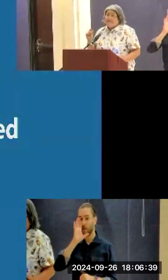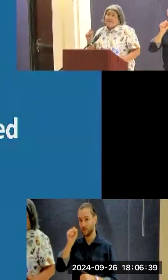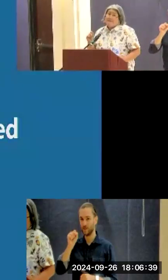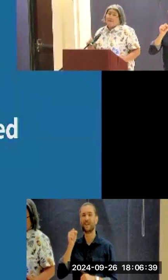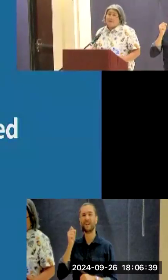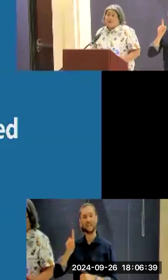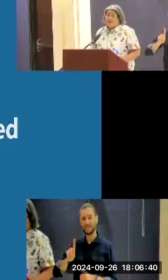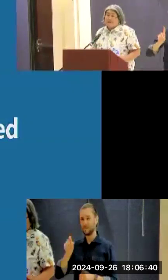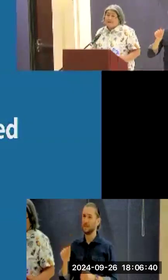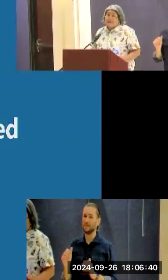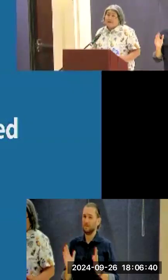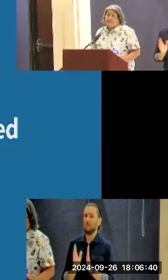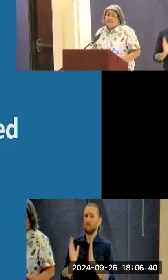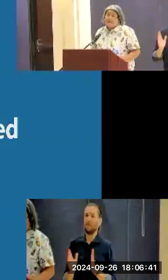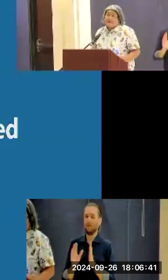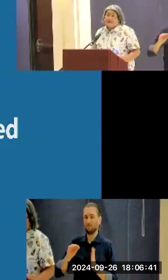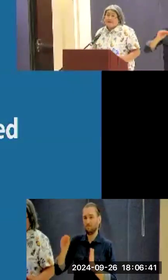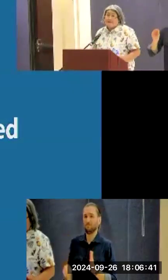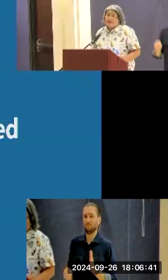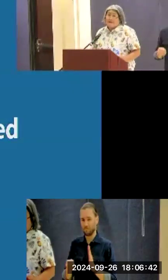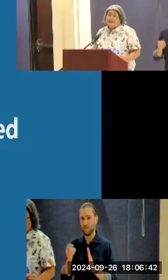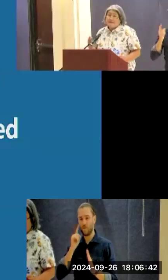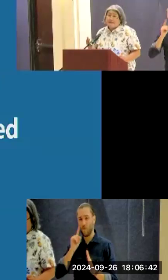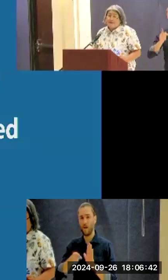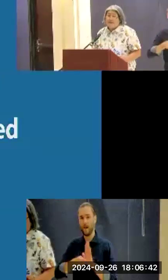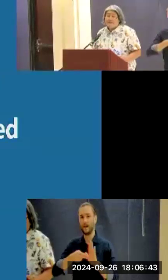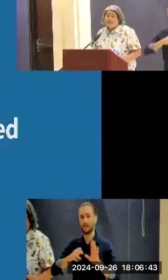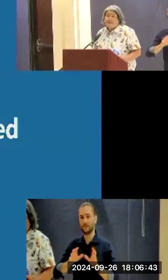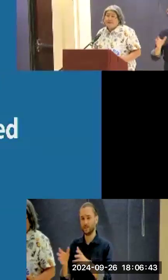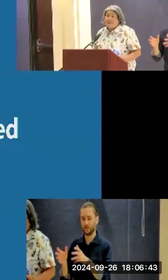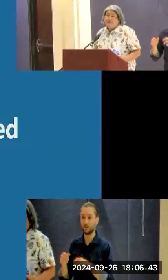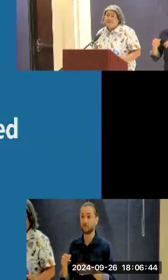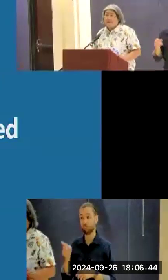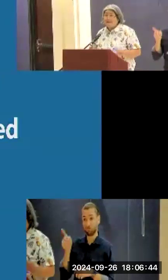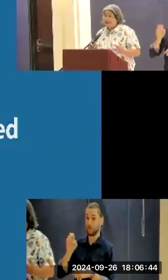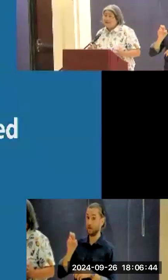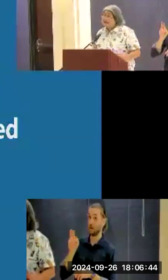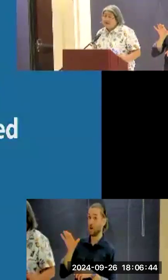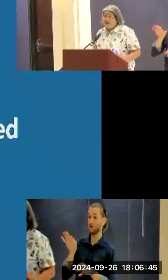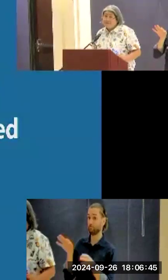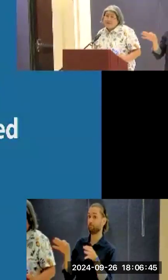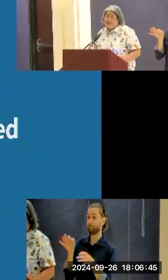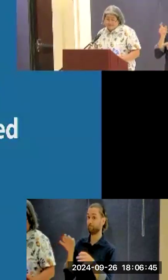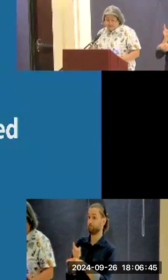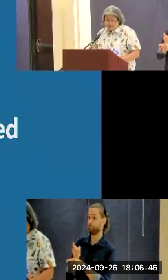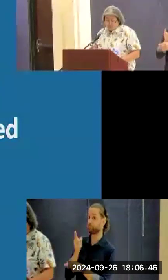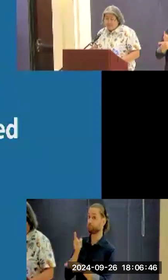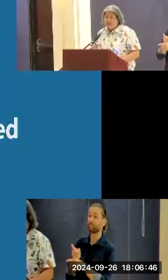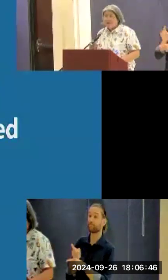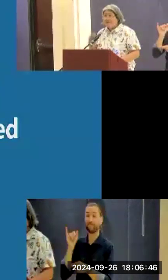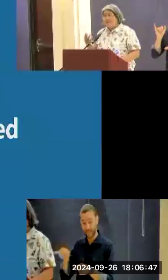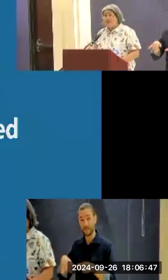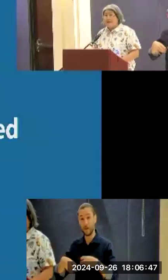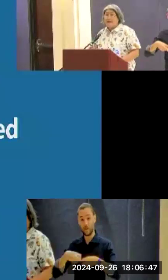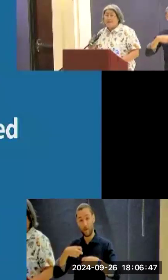very small component of the classification for hate crimes. And I think Eric Harris did a great job of saying that partly that's a problem with